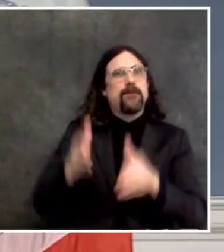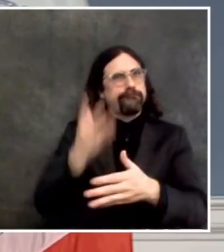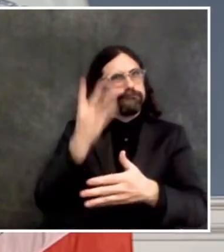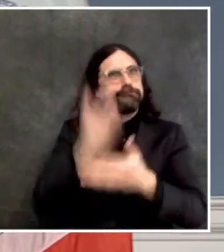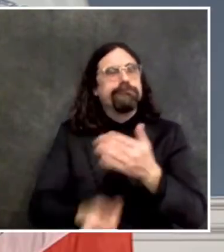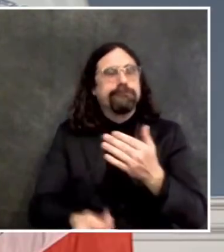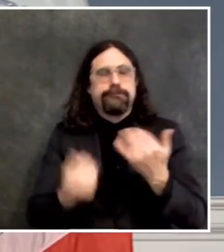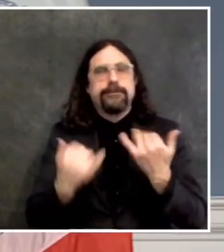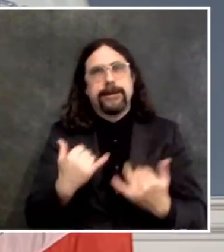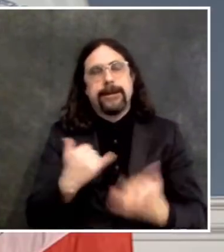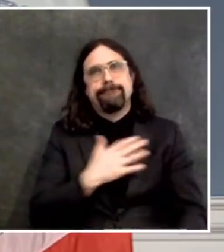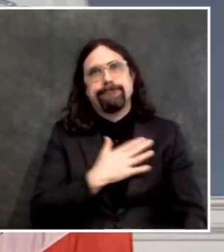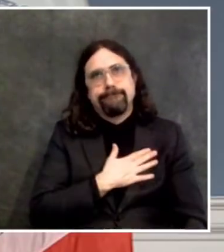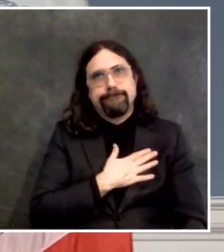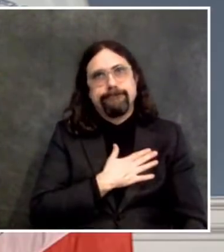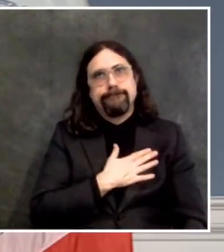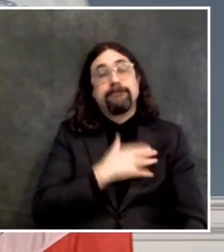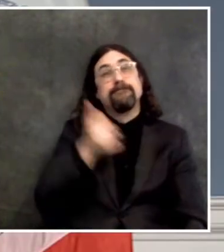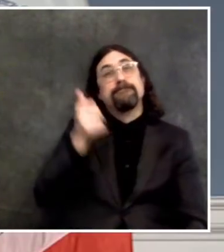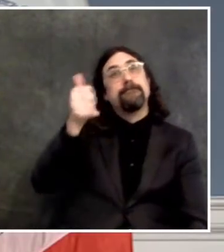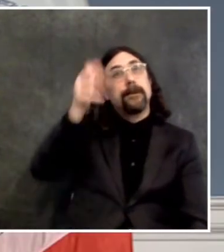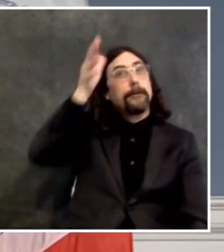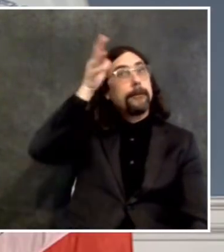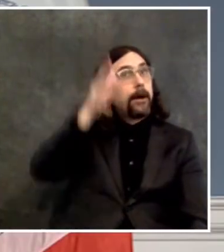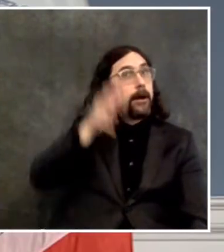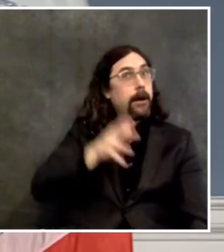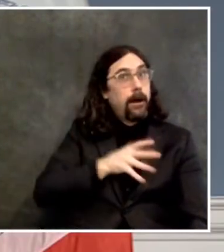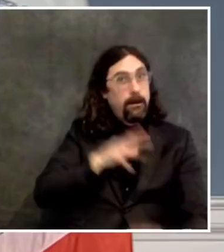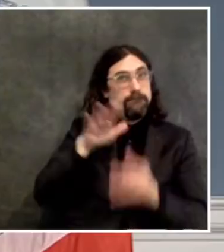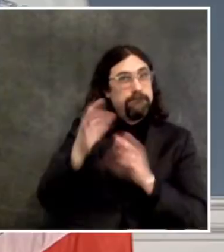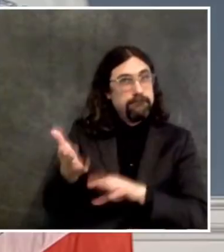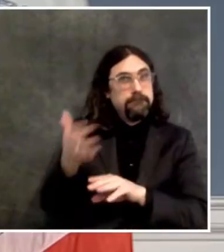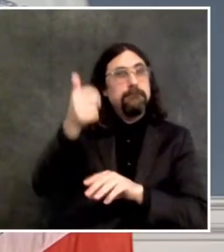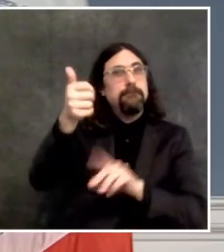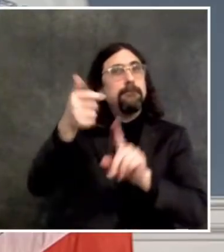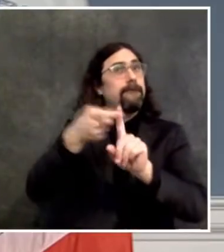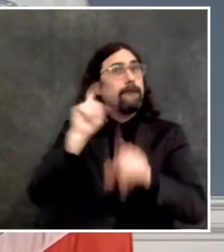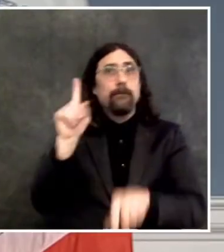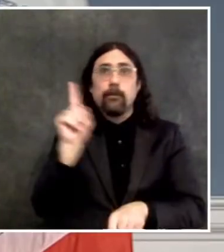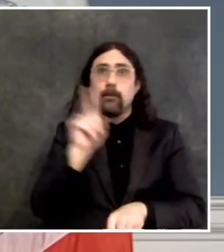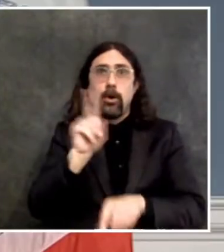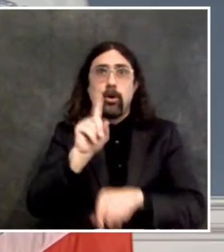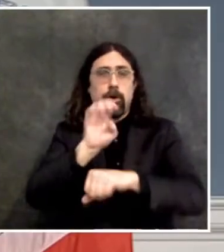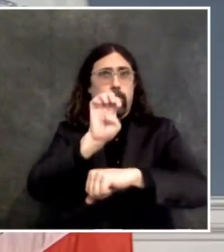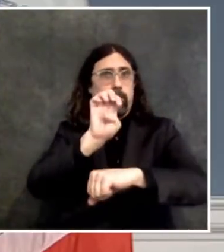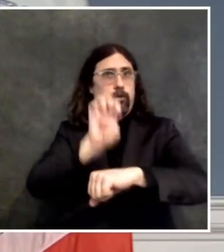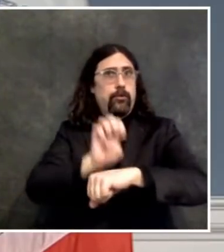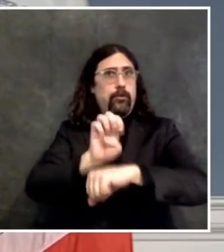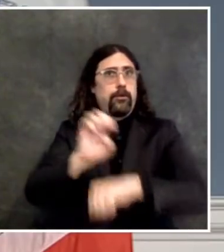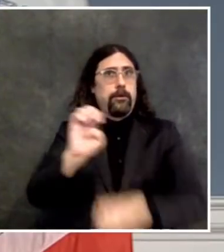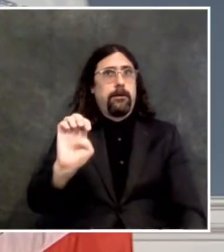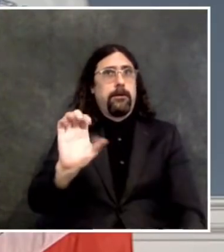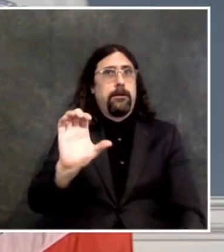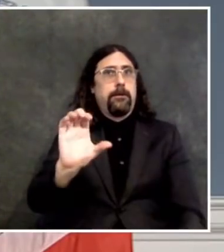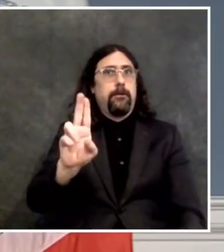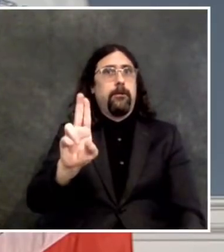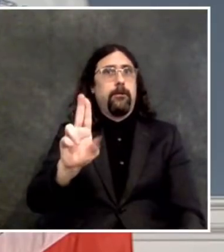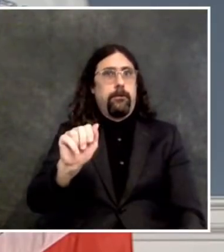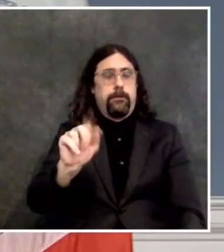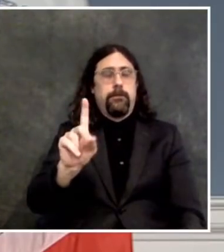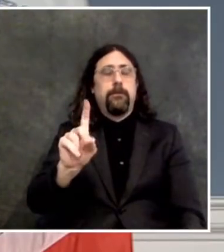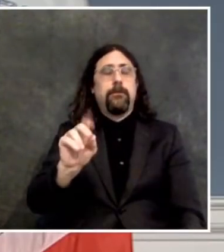Ecuador, served 10 years in the United States Navy, joined our team 5 years ago,